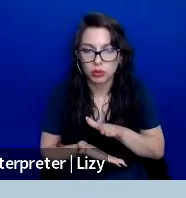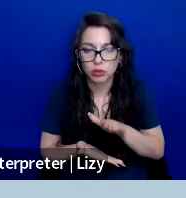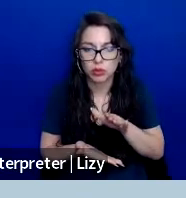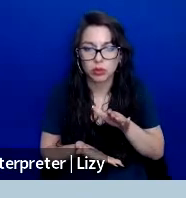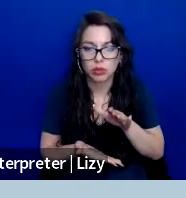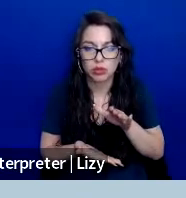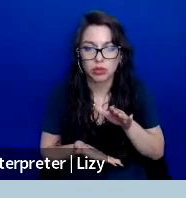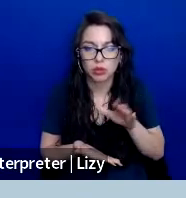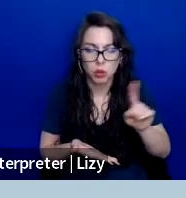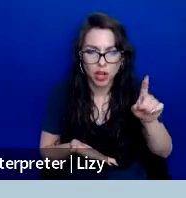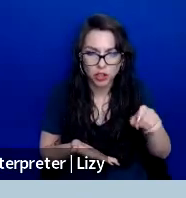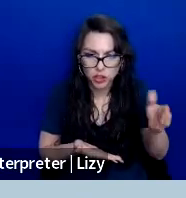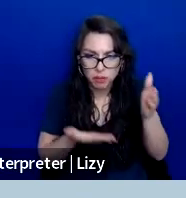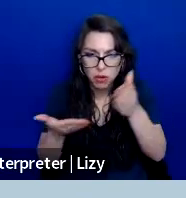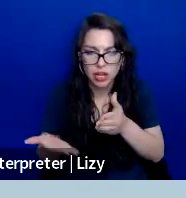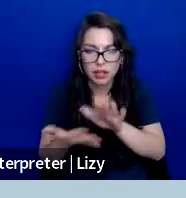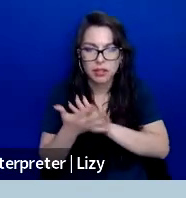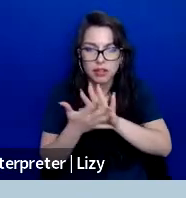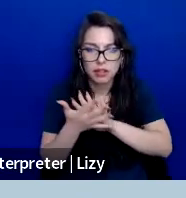Where should I bring you?